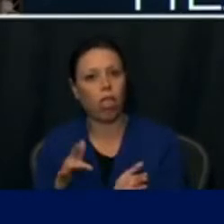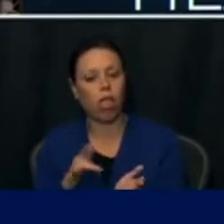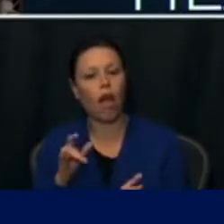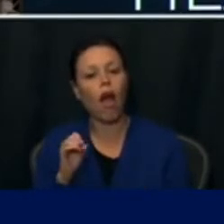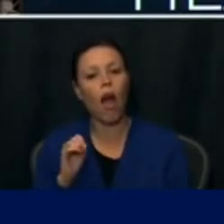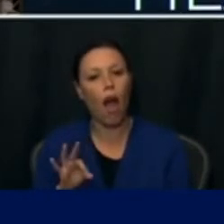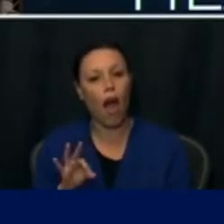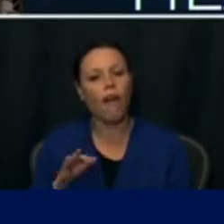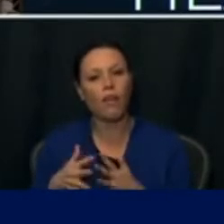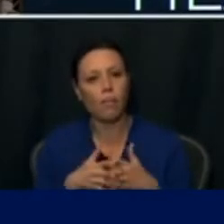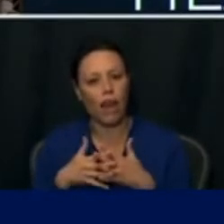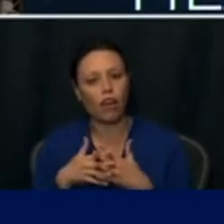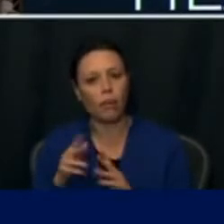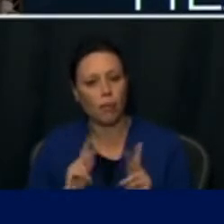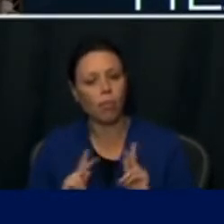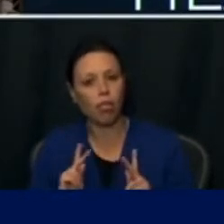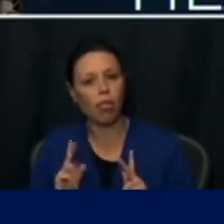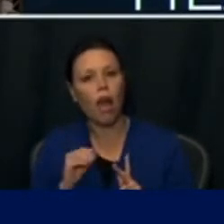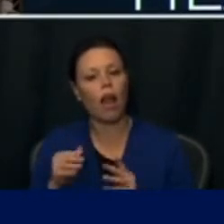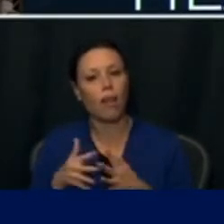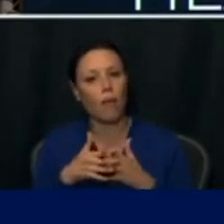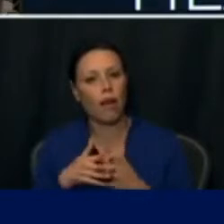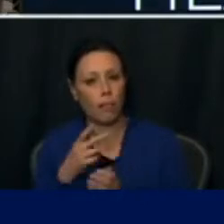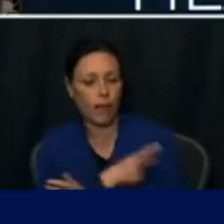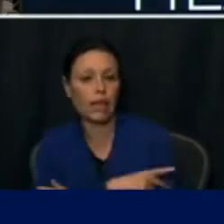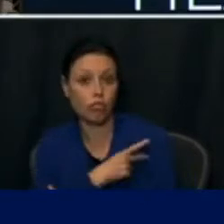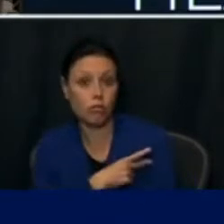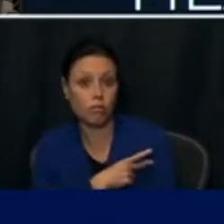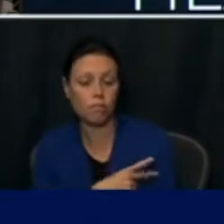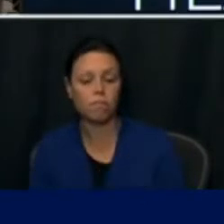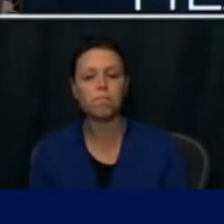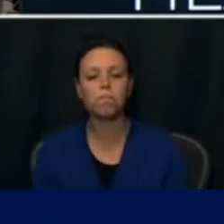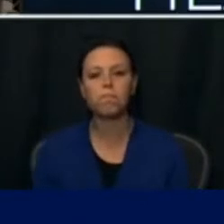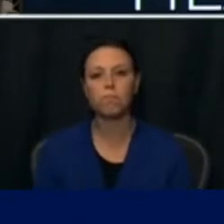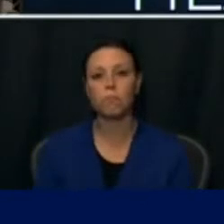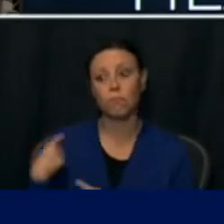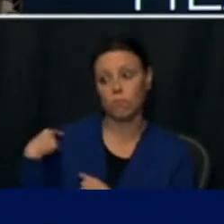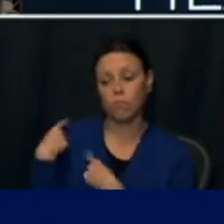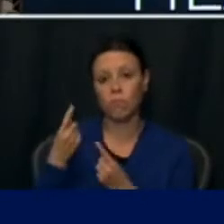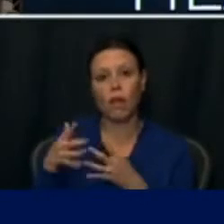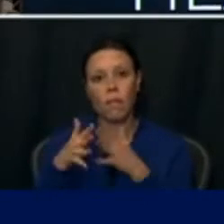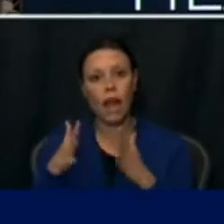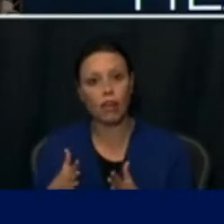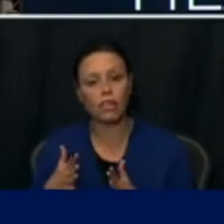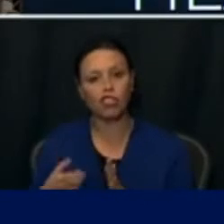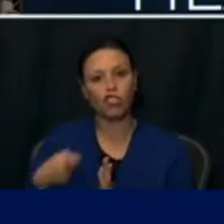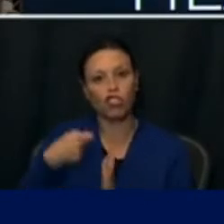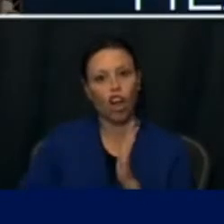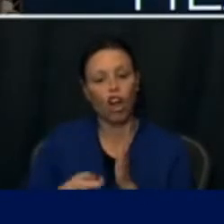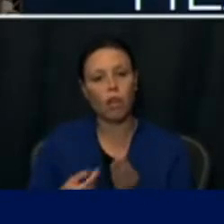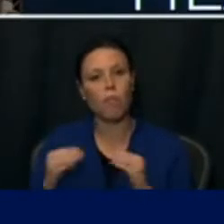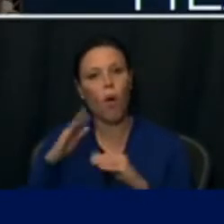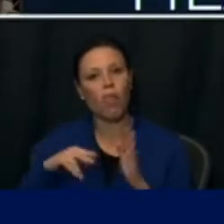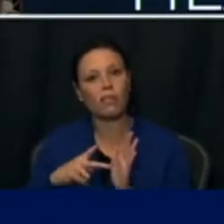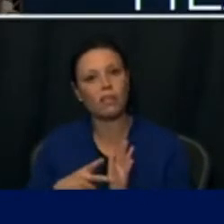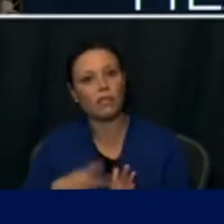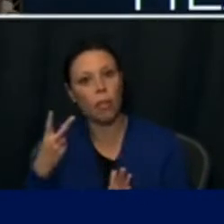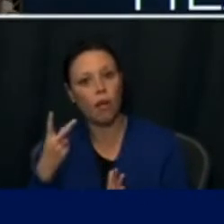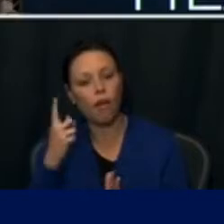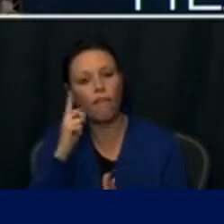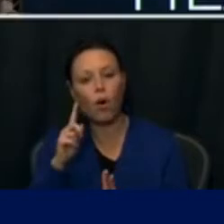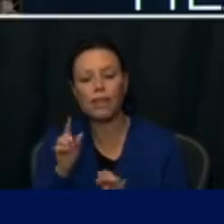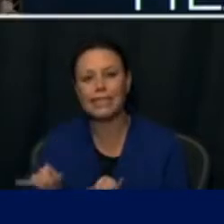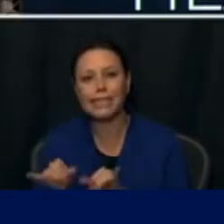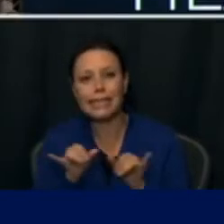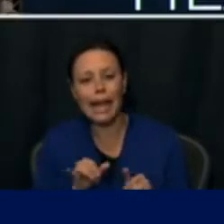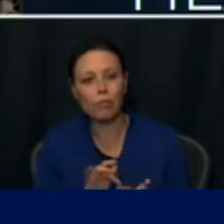of American citizens and American patients until now Americans have often been charge more than twice as much for the